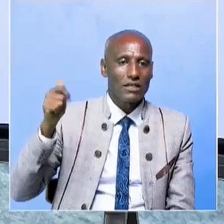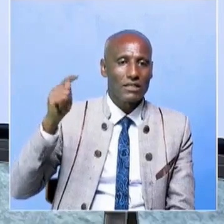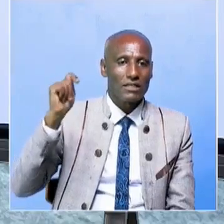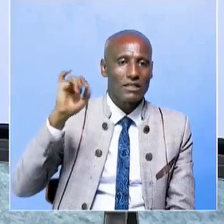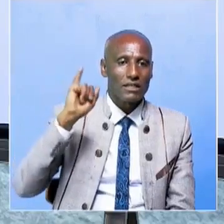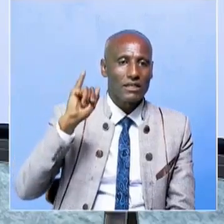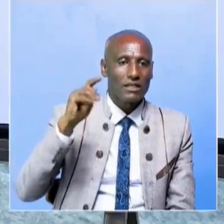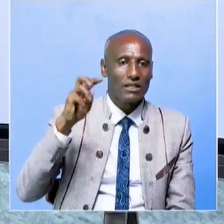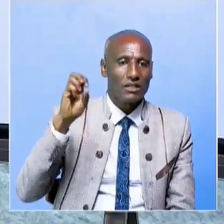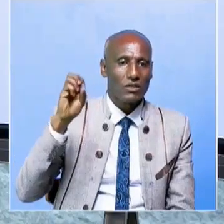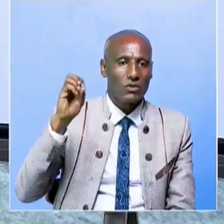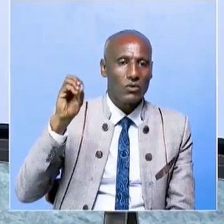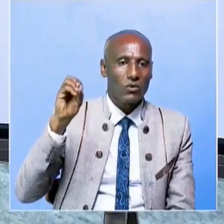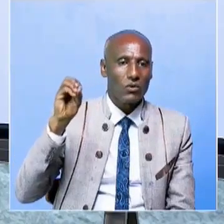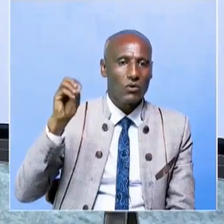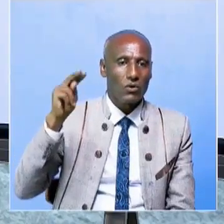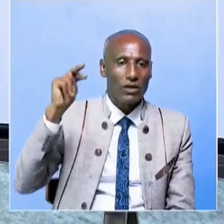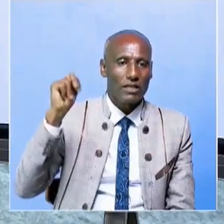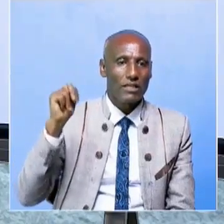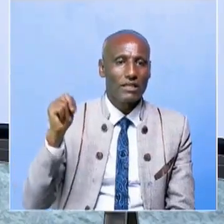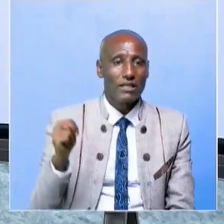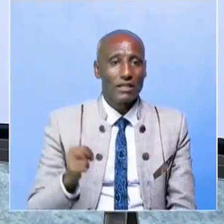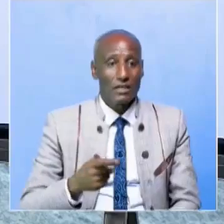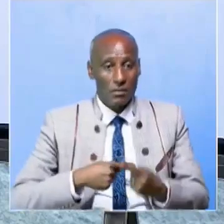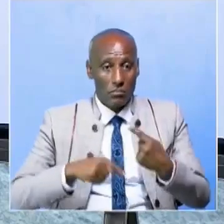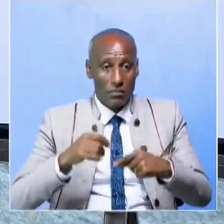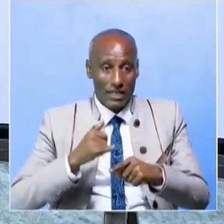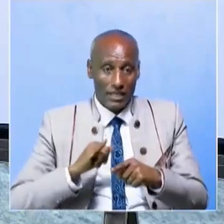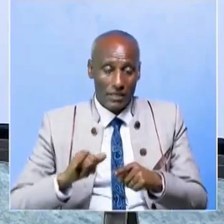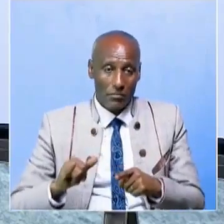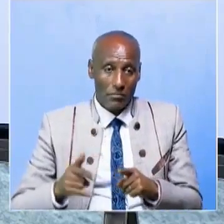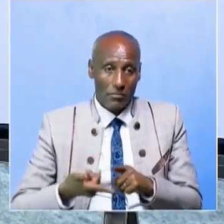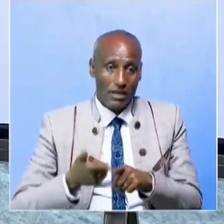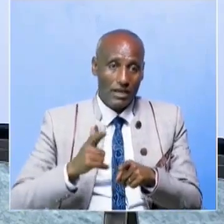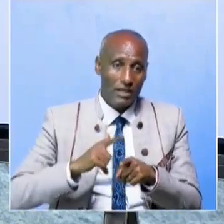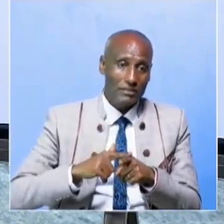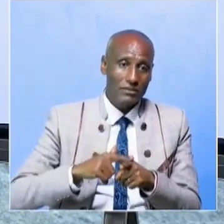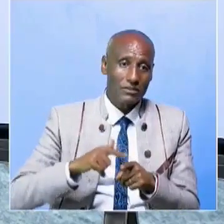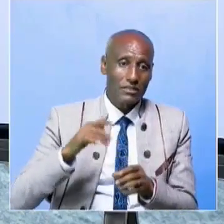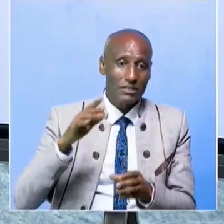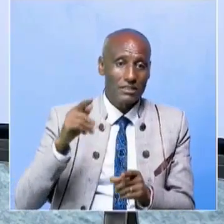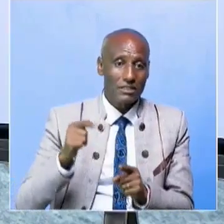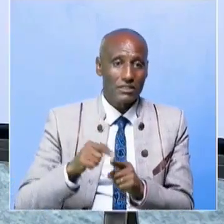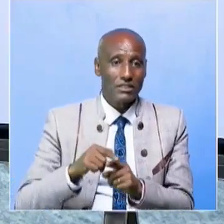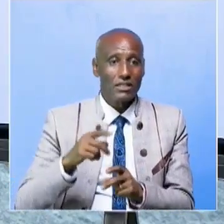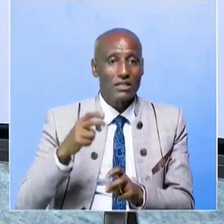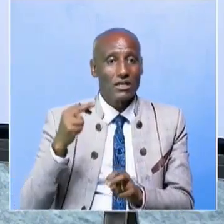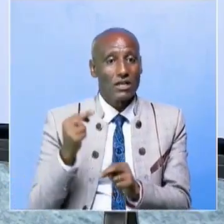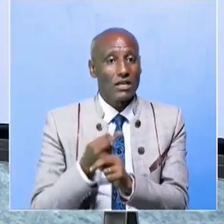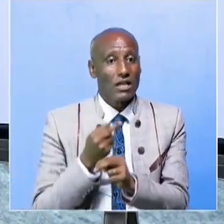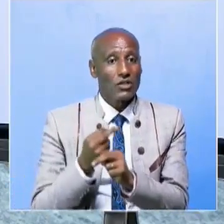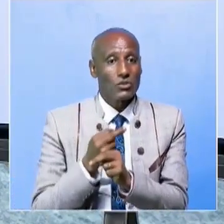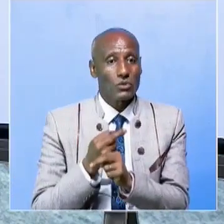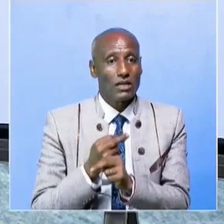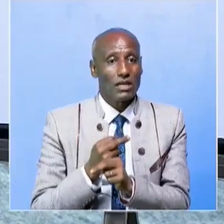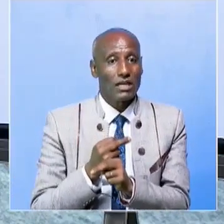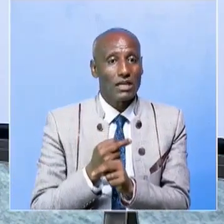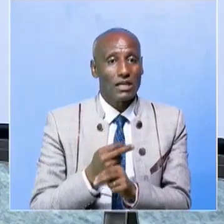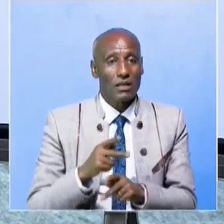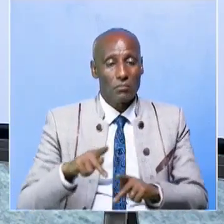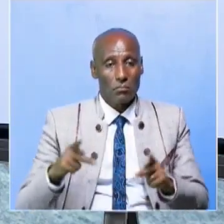well. Restoration is what? Bringing back something to its original state.